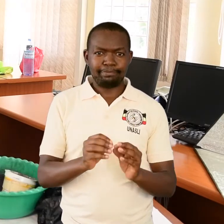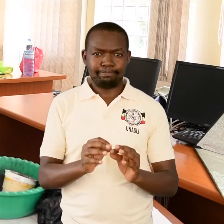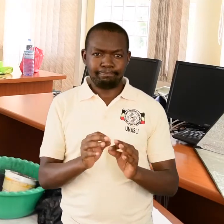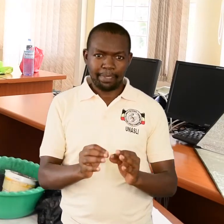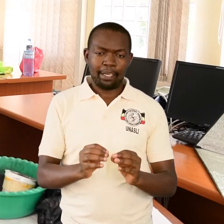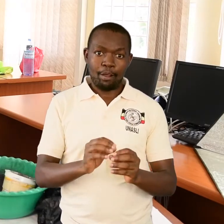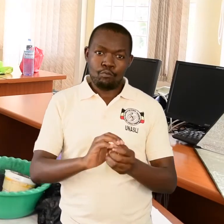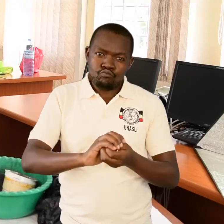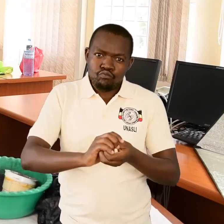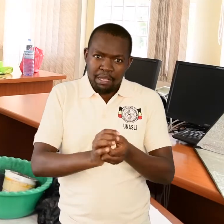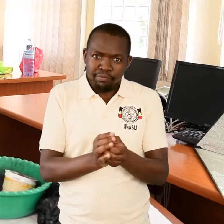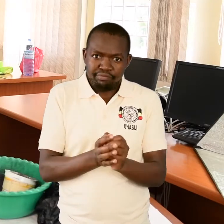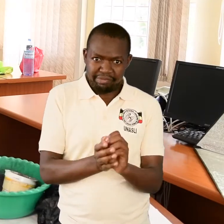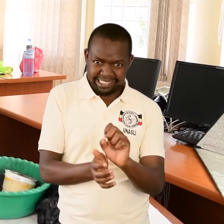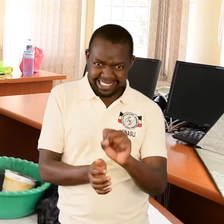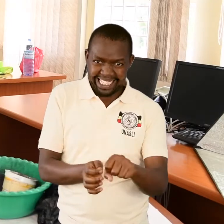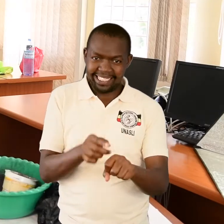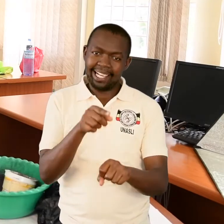moldable.